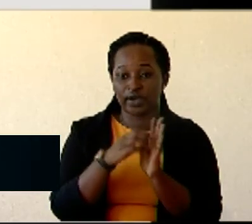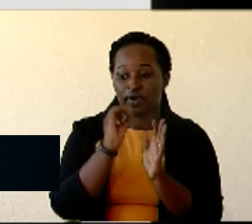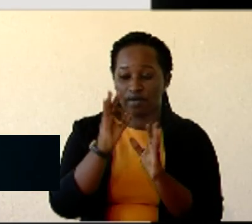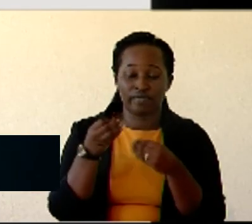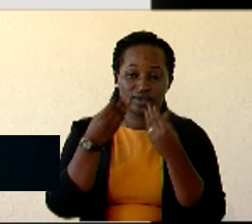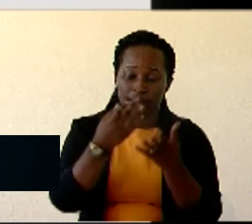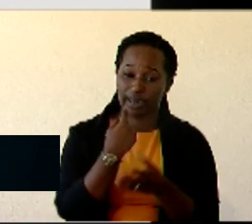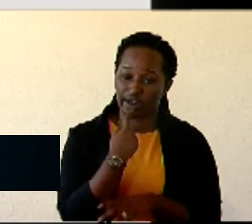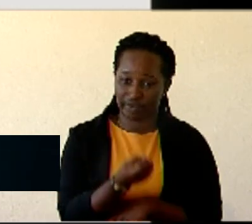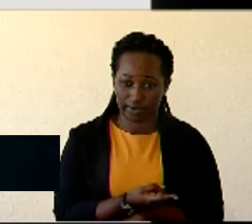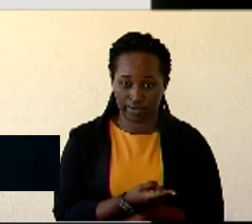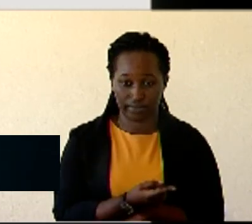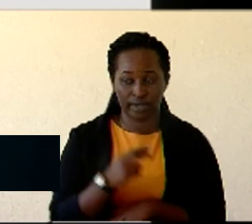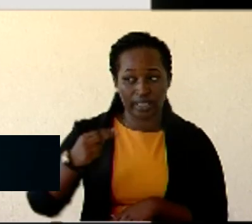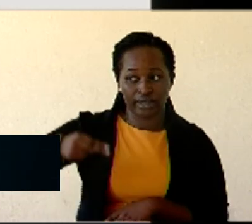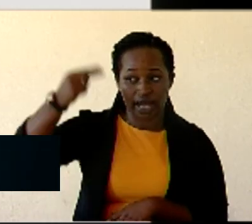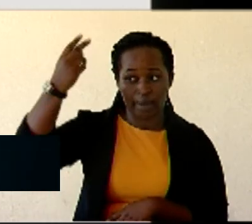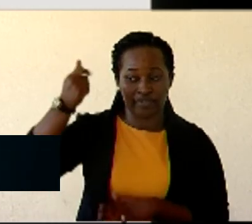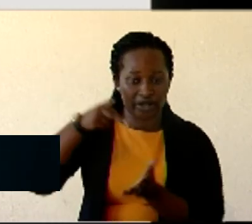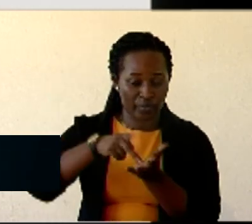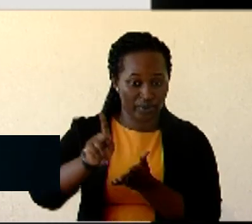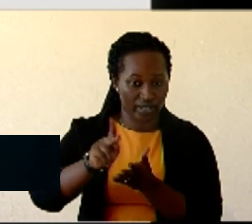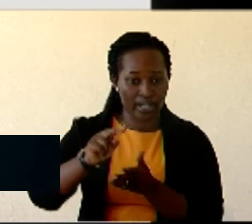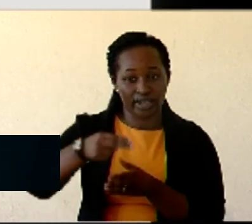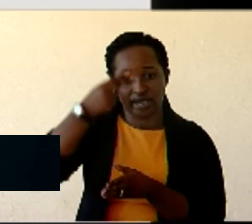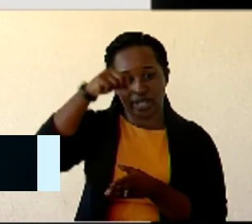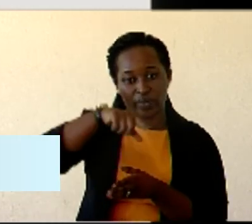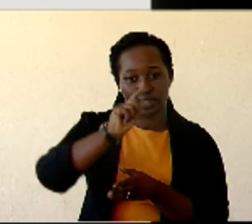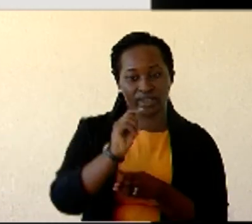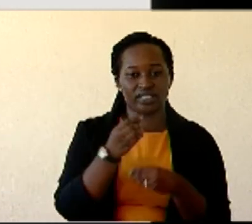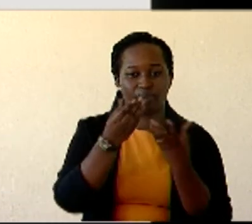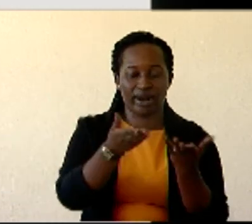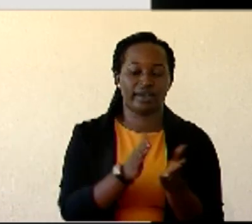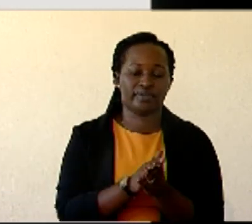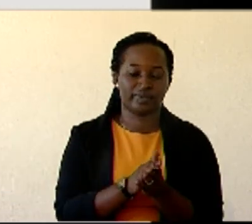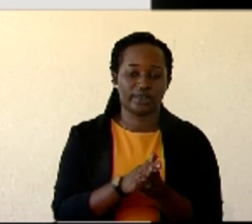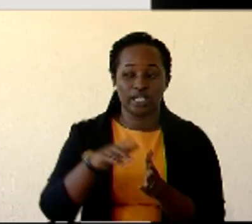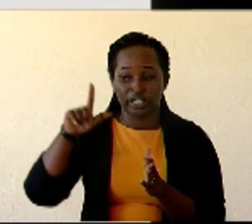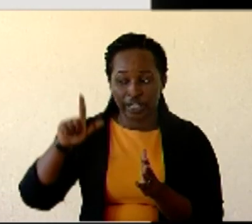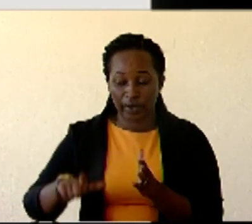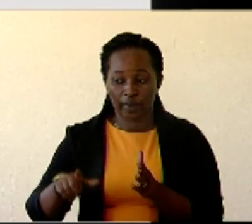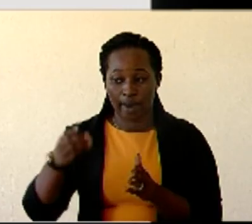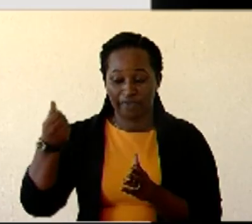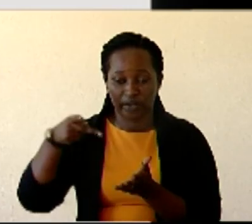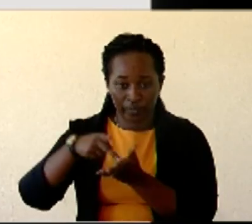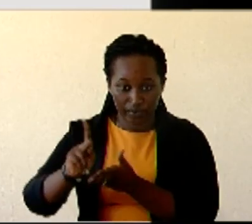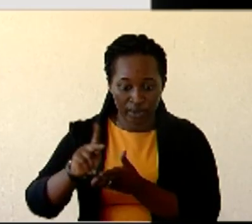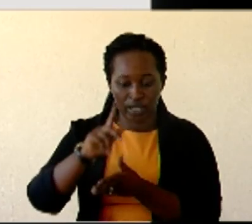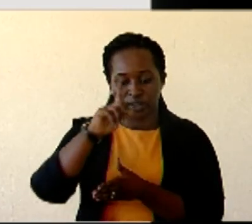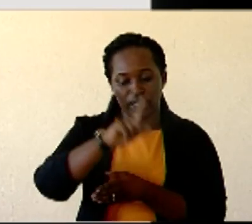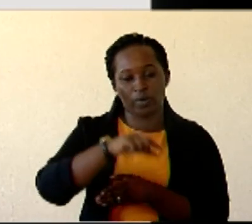that the higher the price, the higher the quantity supplied, and the lower the price, the lower the